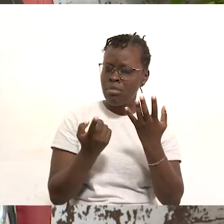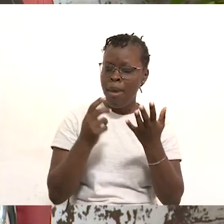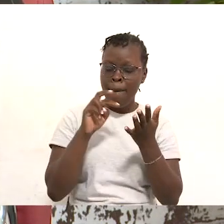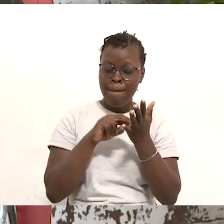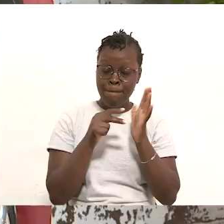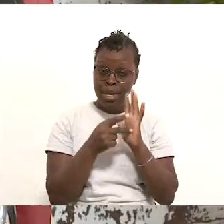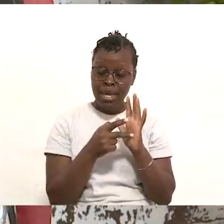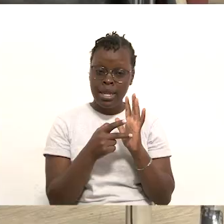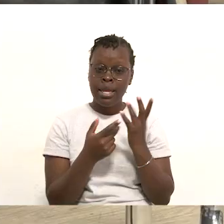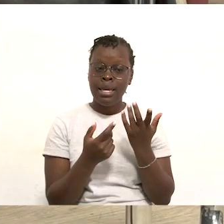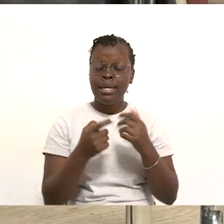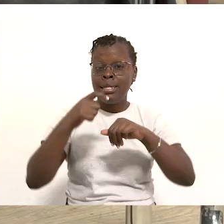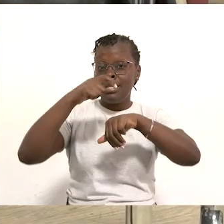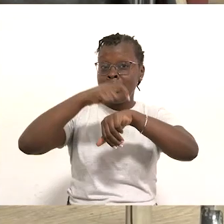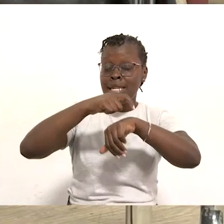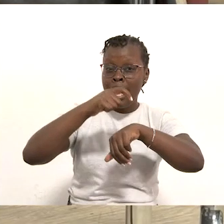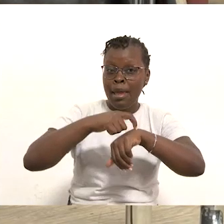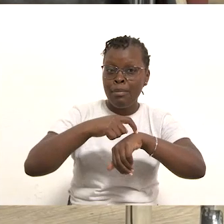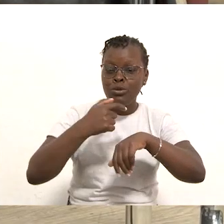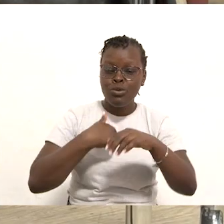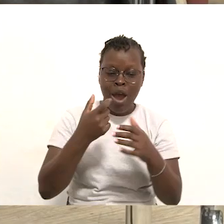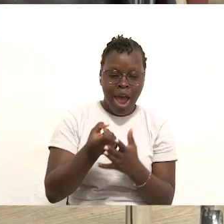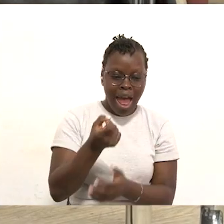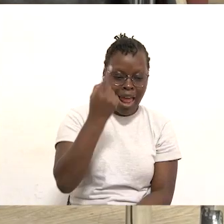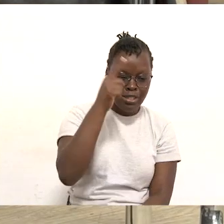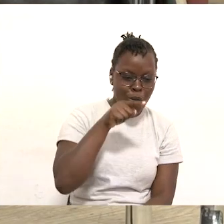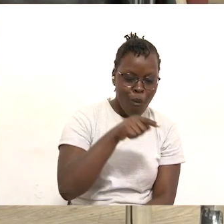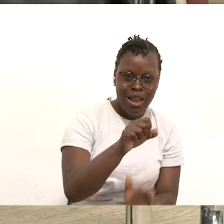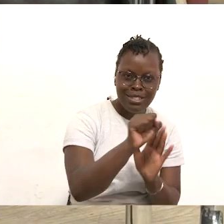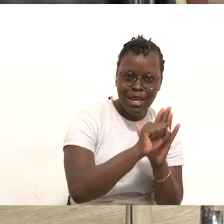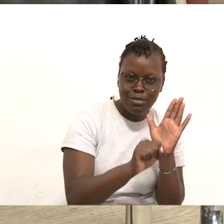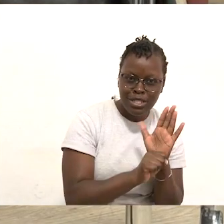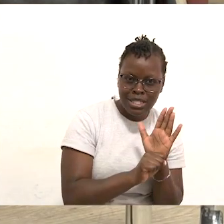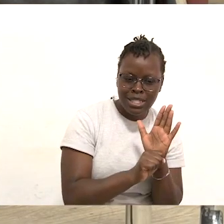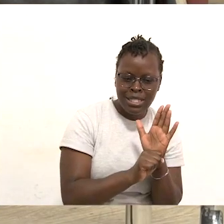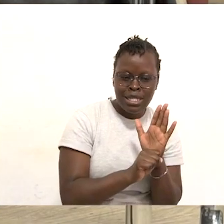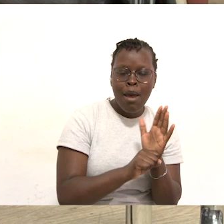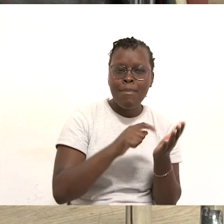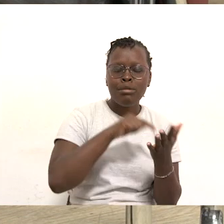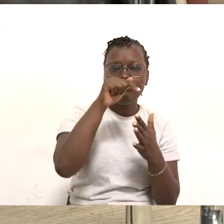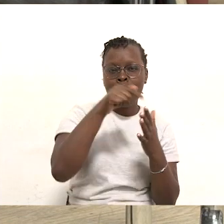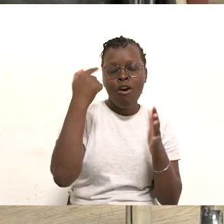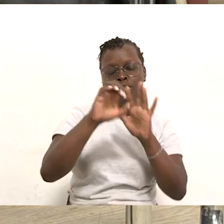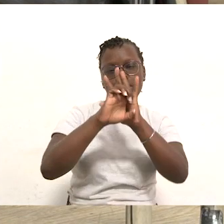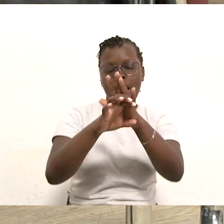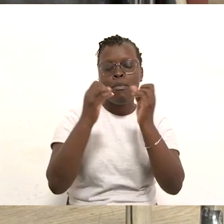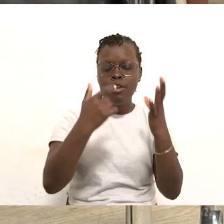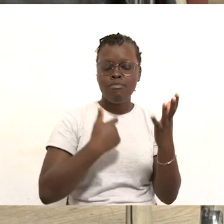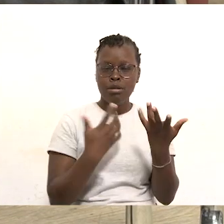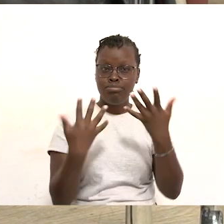Meaning that, the time you'll have taken to understand one subject is divided. So less time is